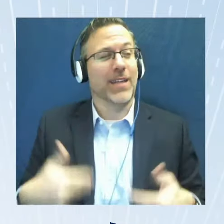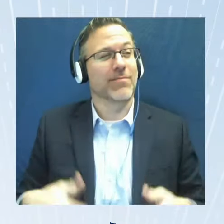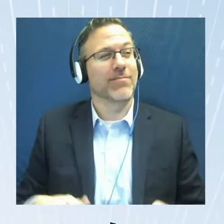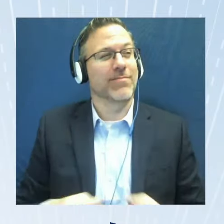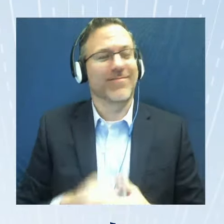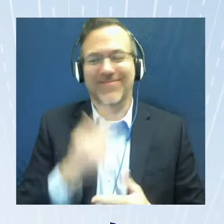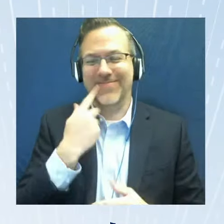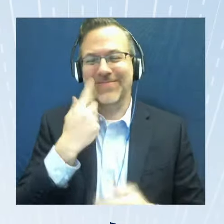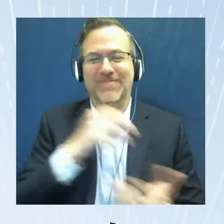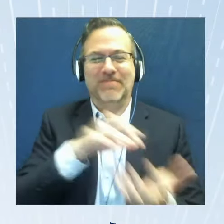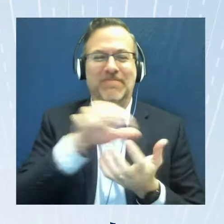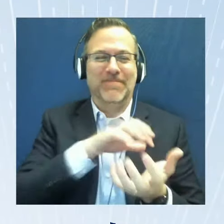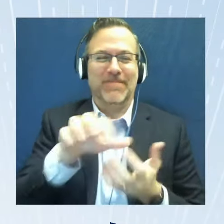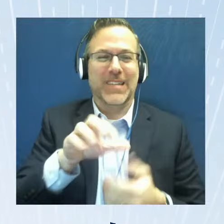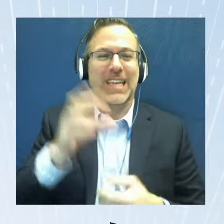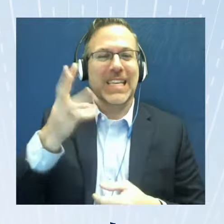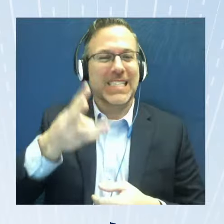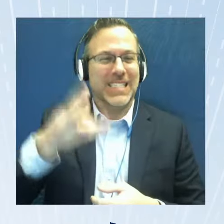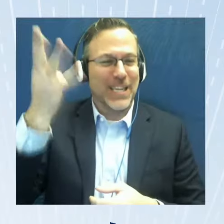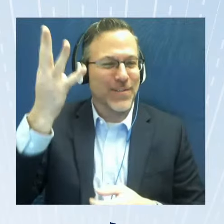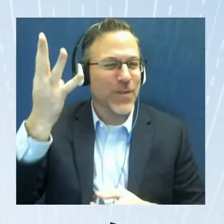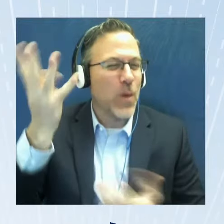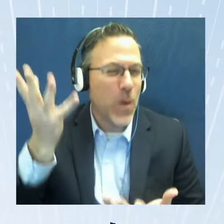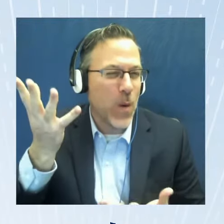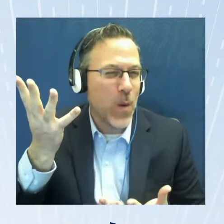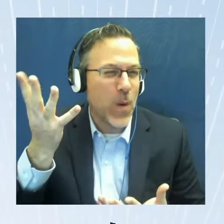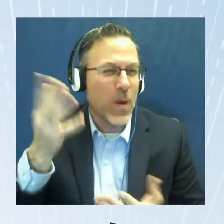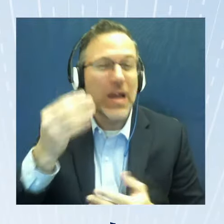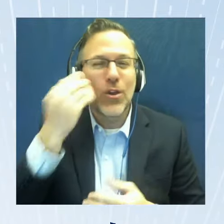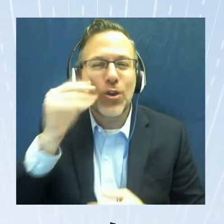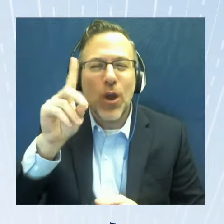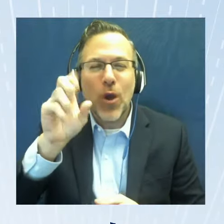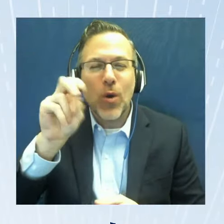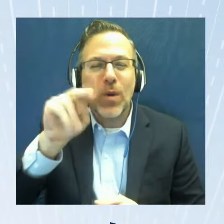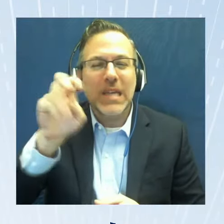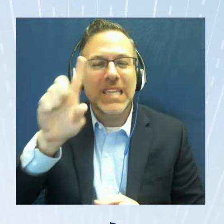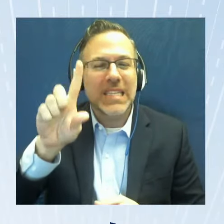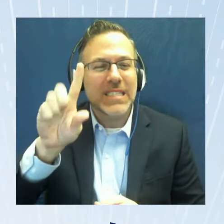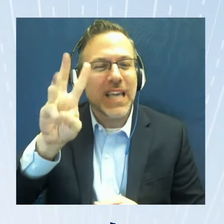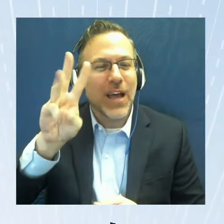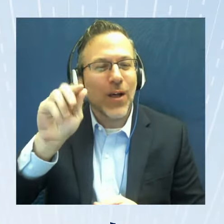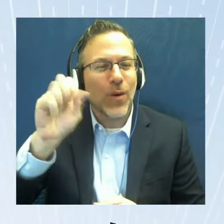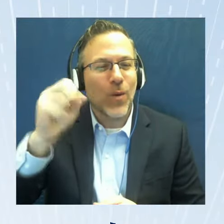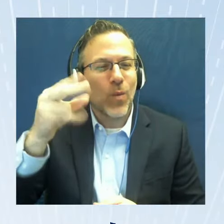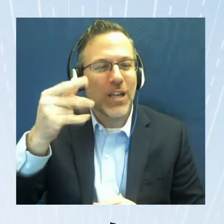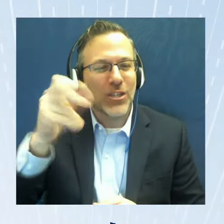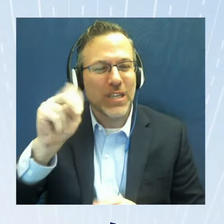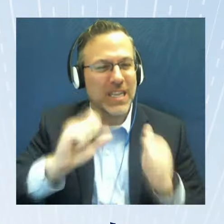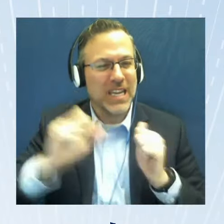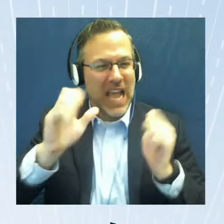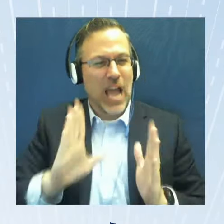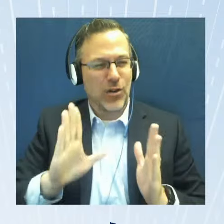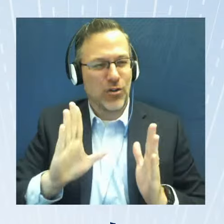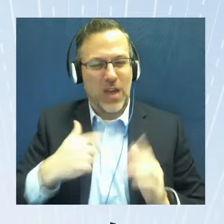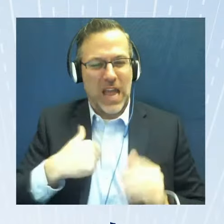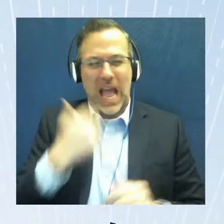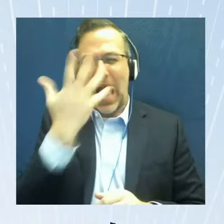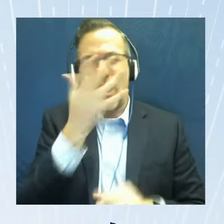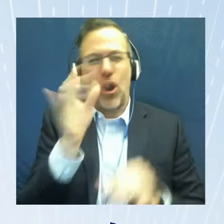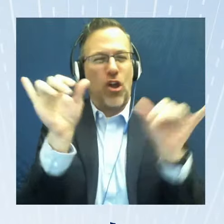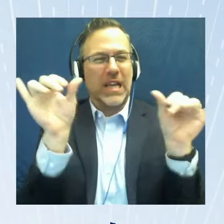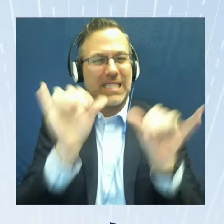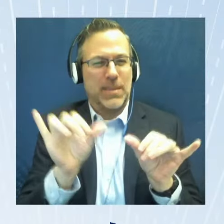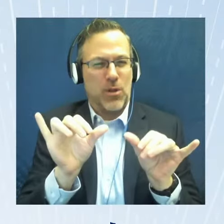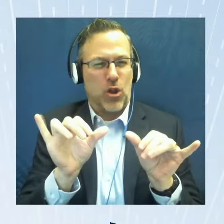About 6'4". If you ever heard of a guy named Denzel Washington, think of that plus,